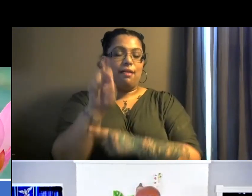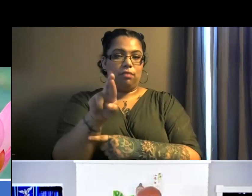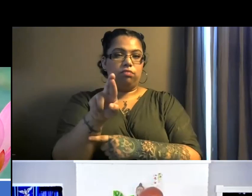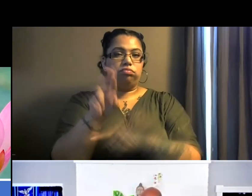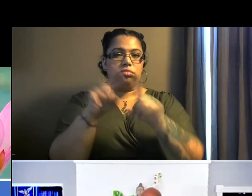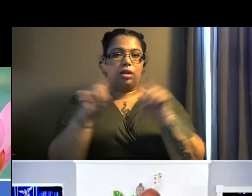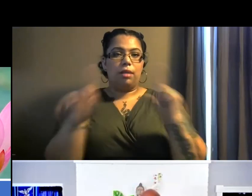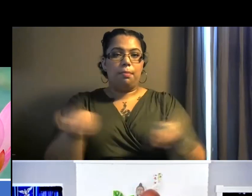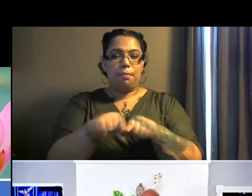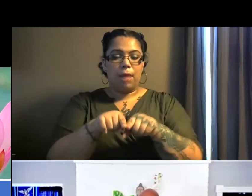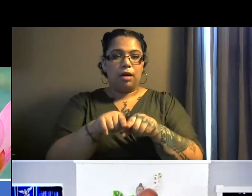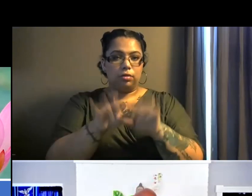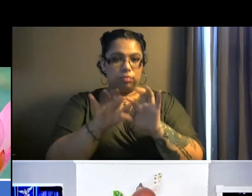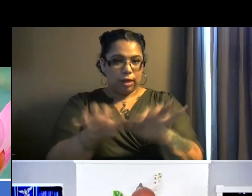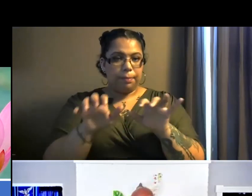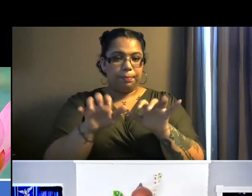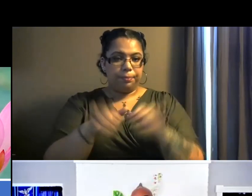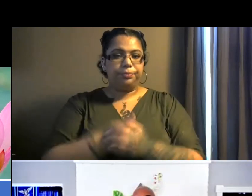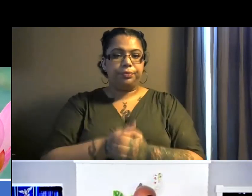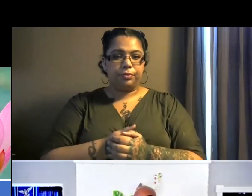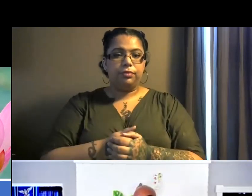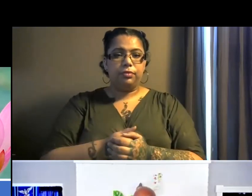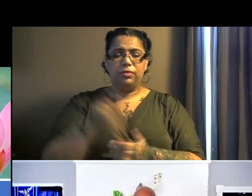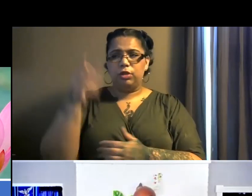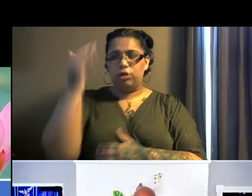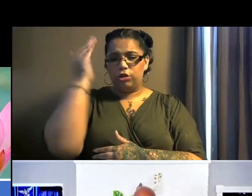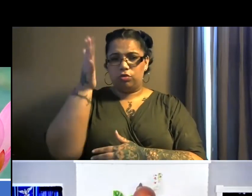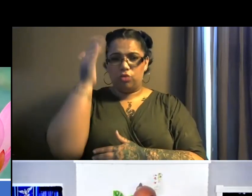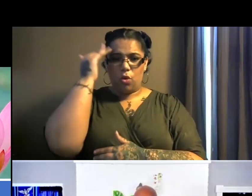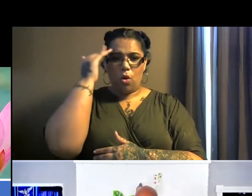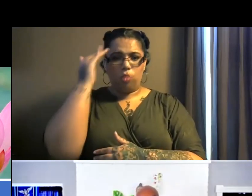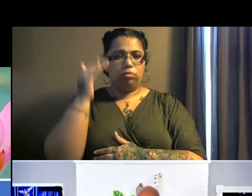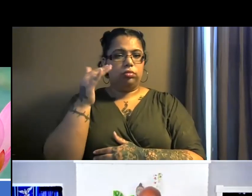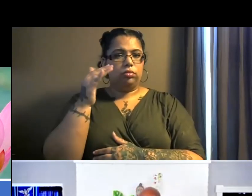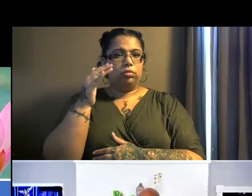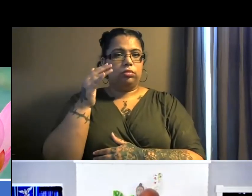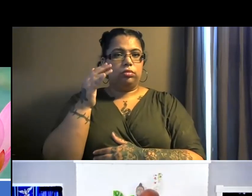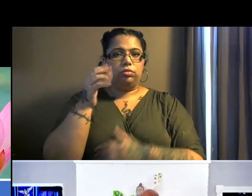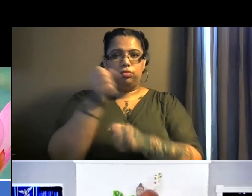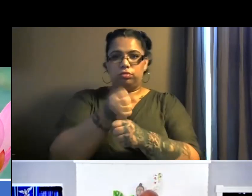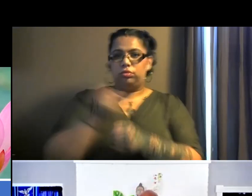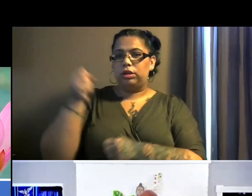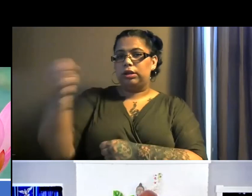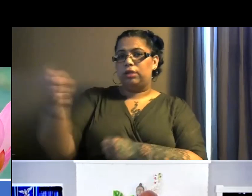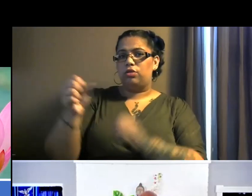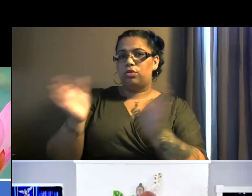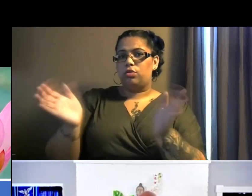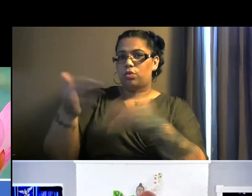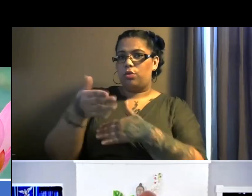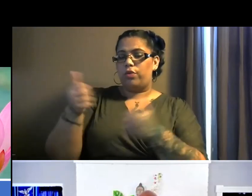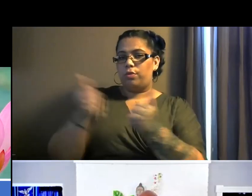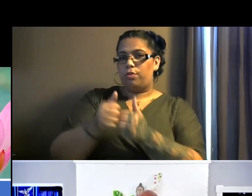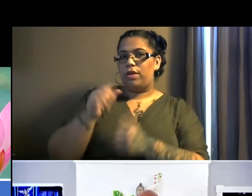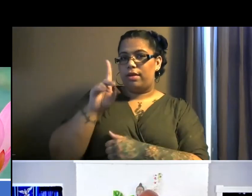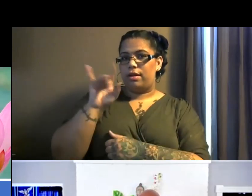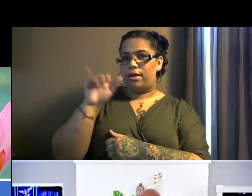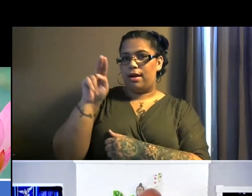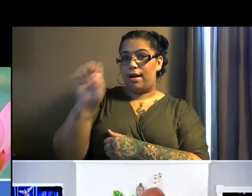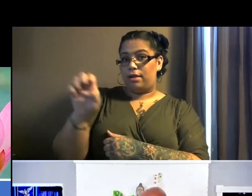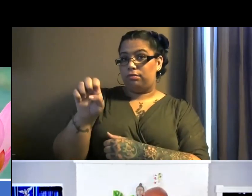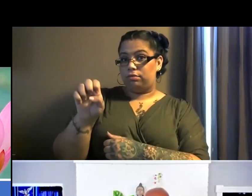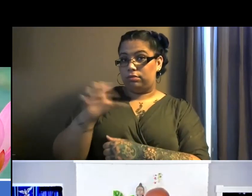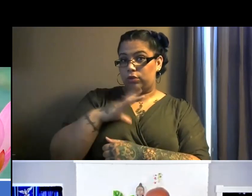box and Tracy will know to place you in a breakout room with her. Cool?